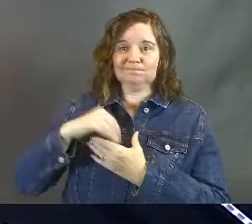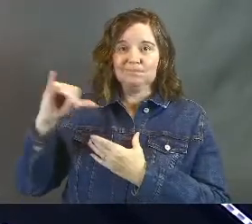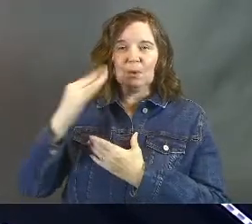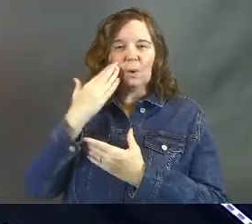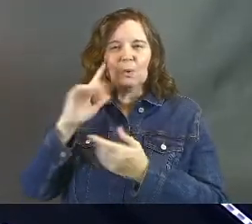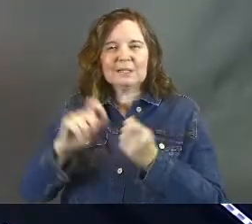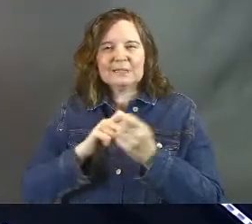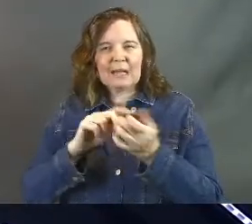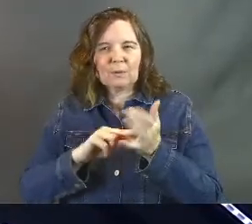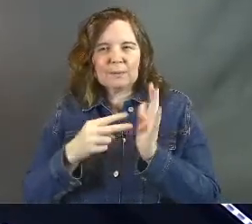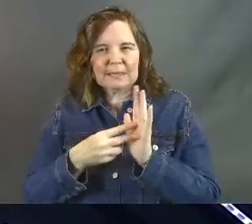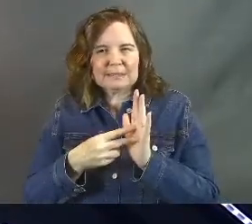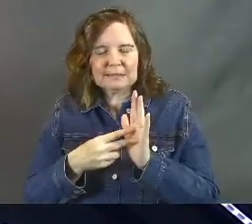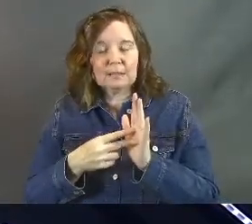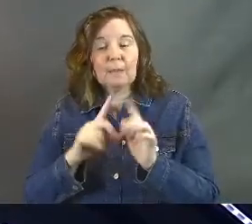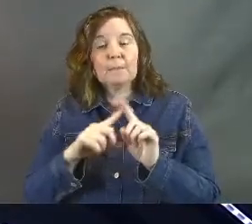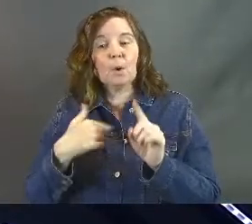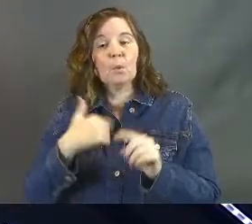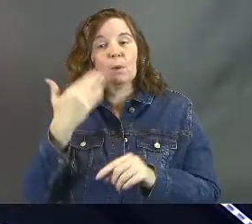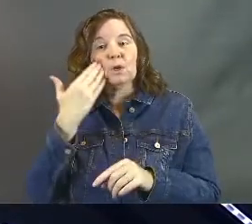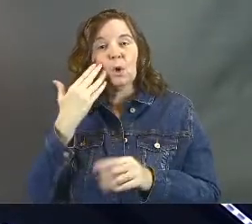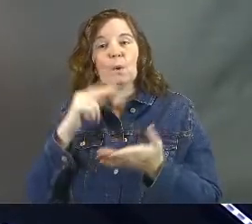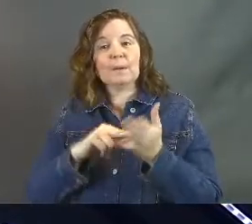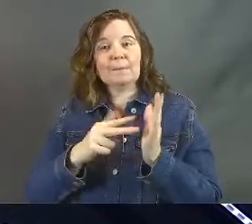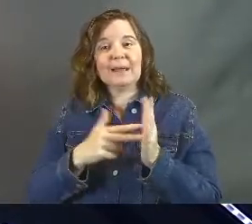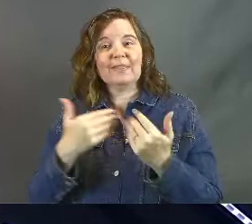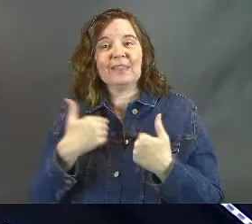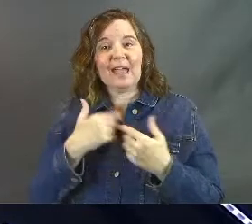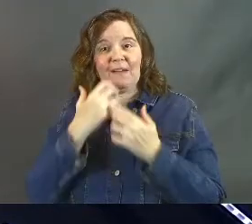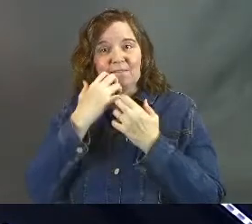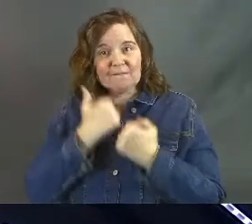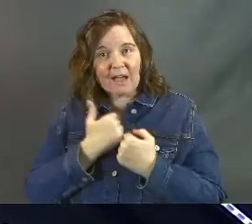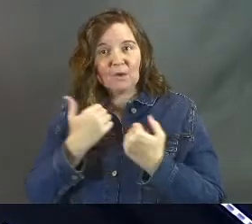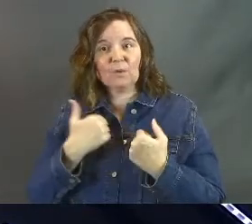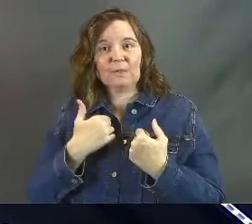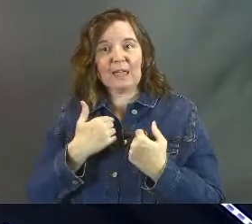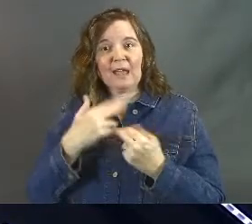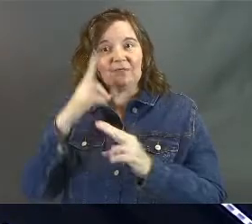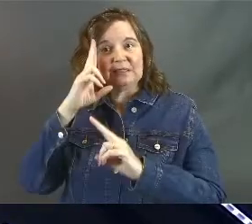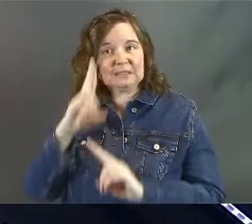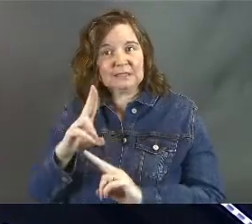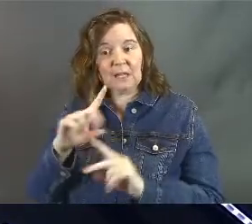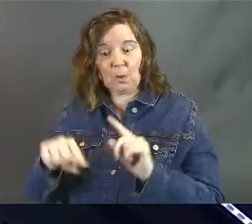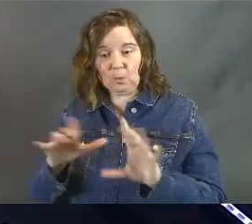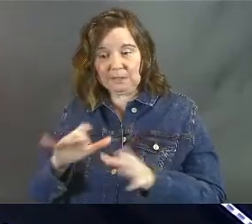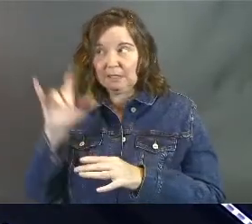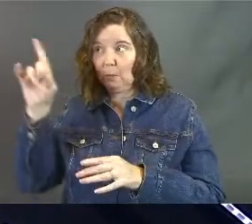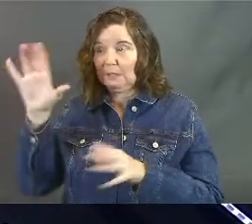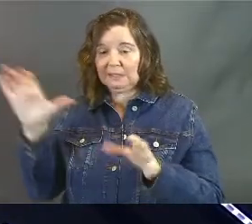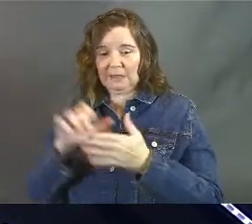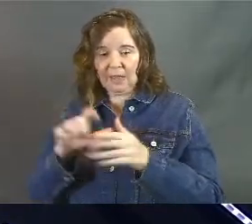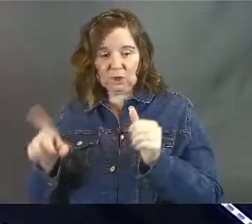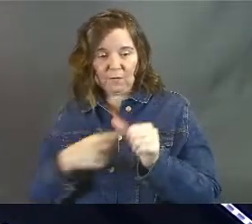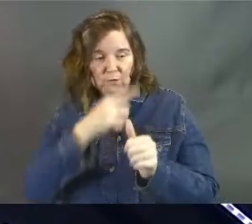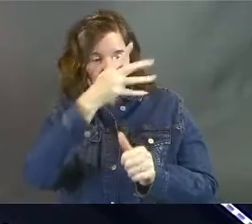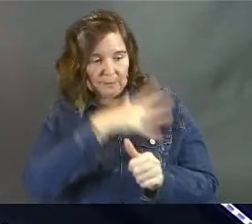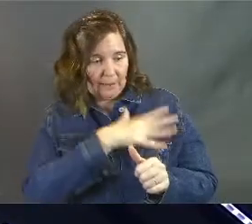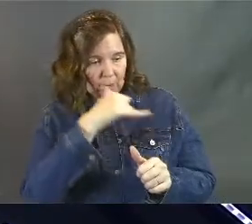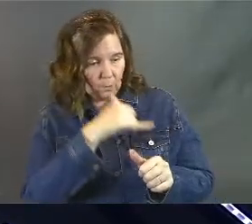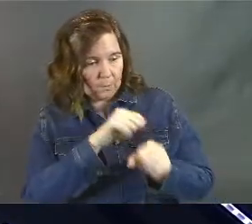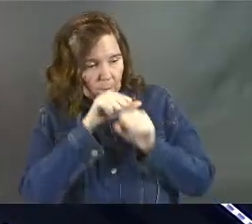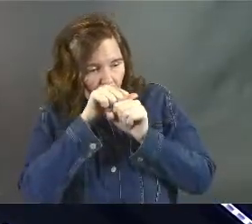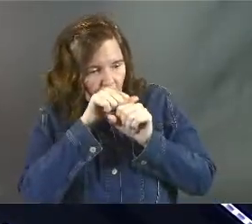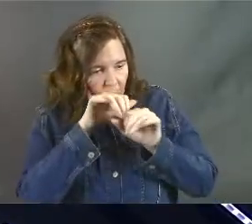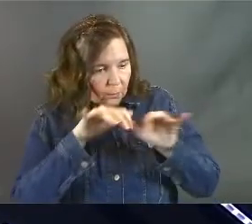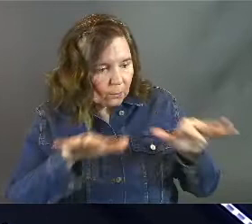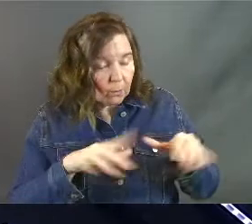know exactly what that mystery means, but we know that it means that they have value and that they have dignity. And when he did that to the very first man and the very first